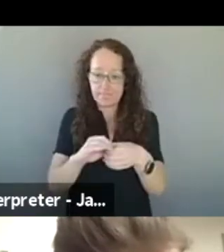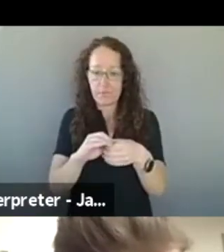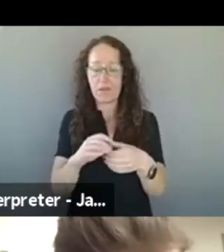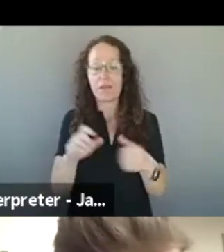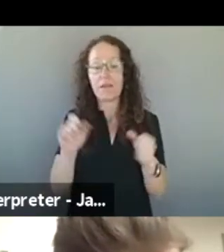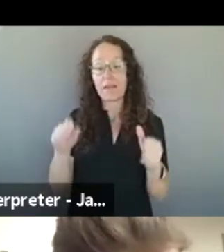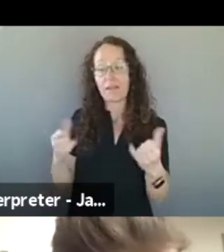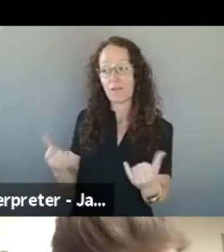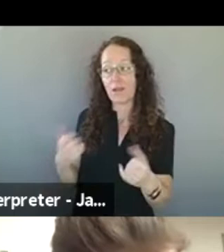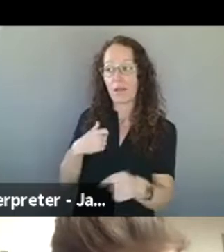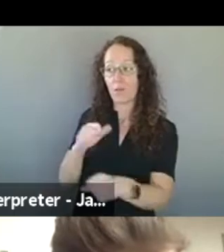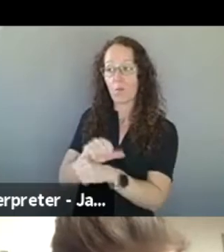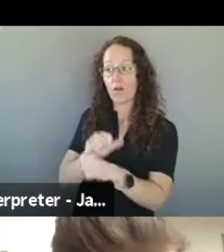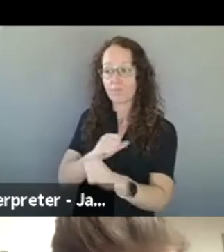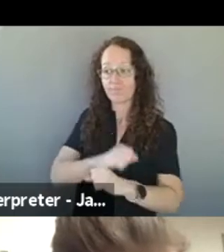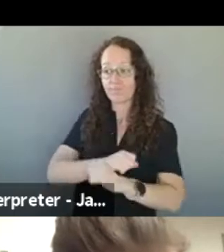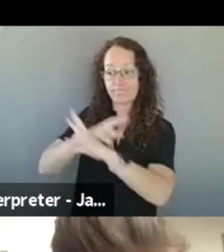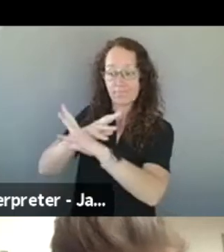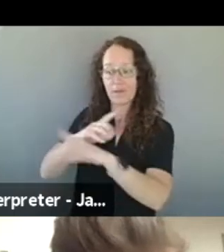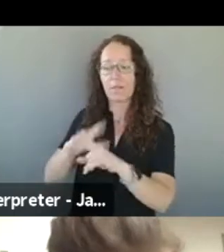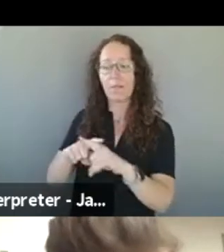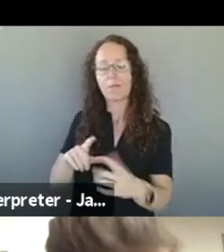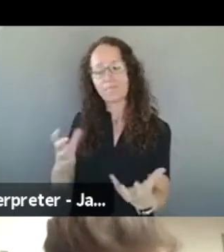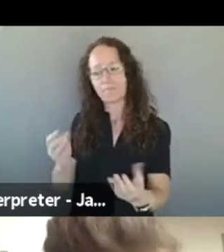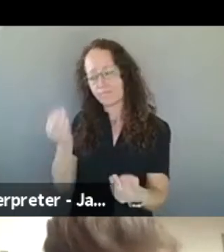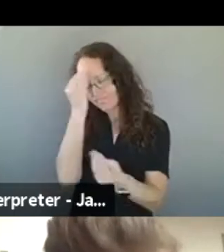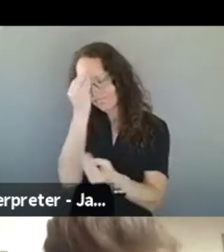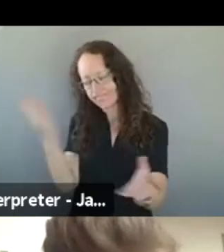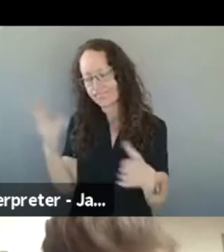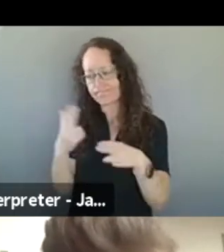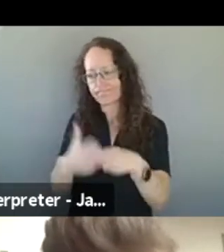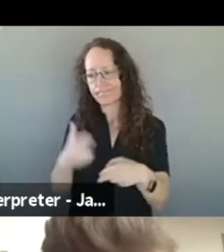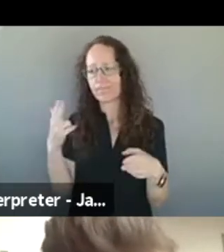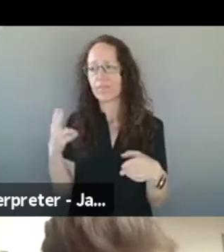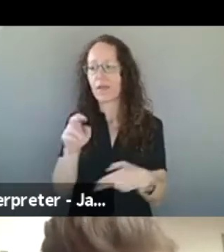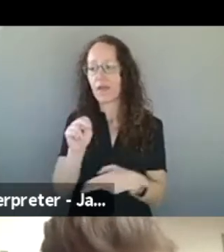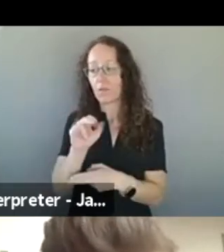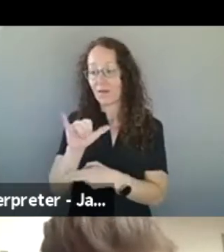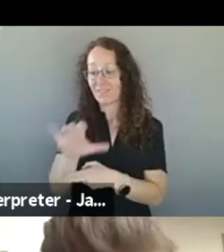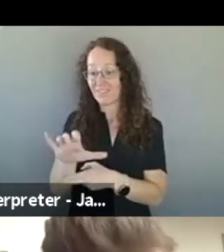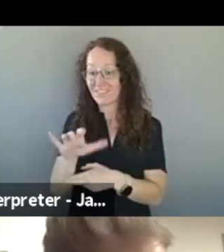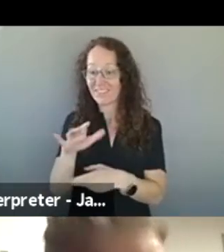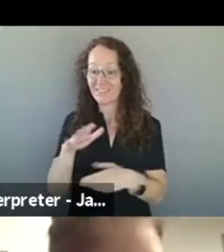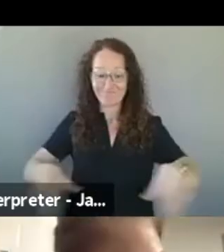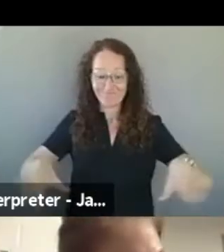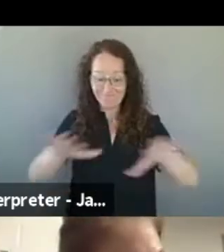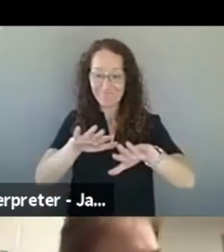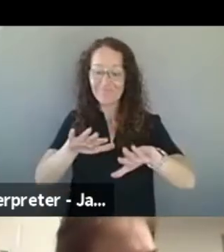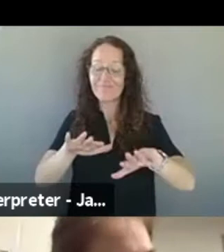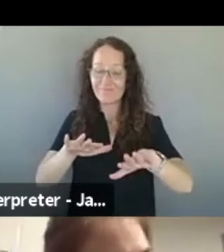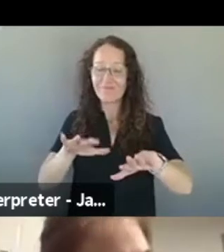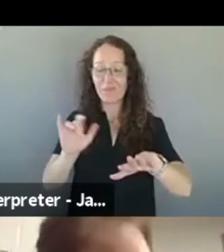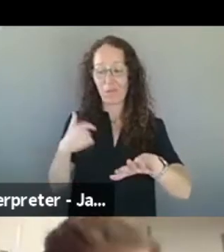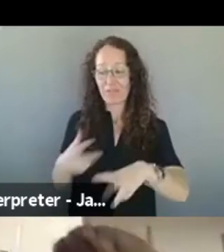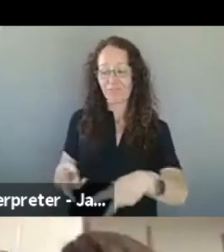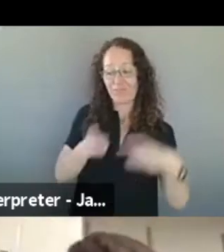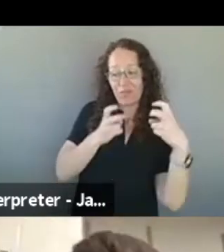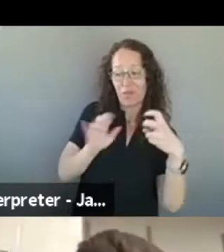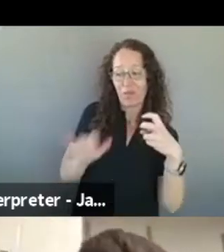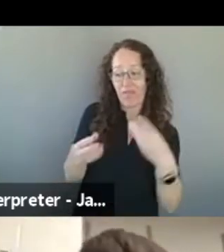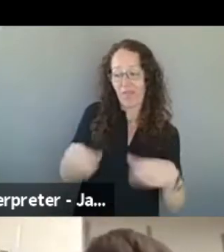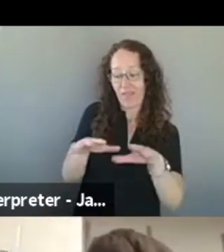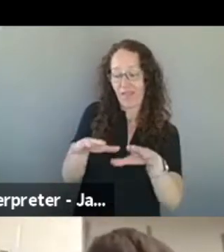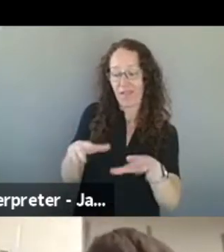and live on stolen land. The place that we call New York City exists on the traditional, ancestral, and unceded land of